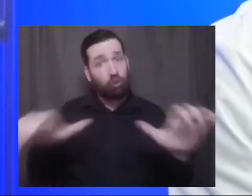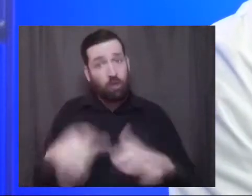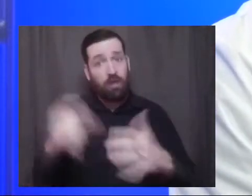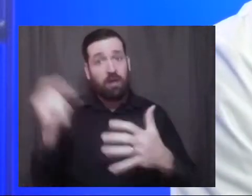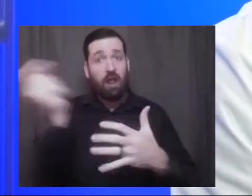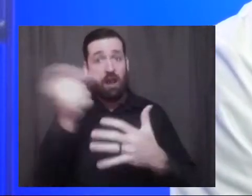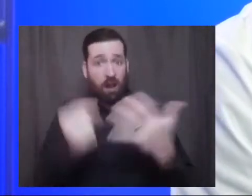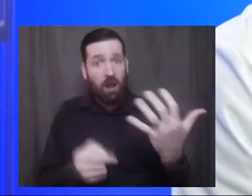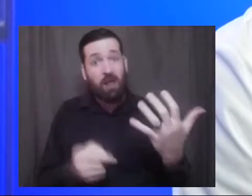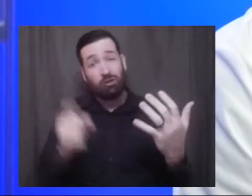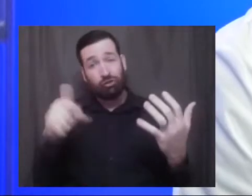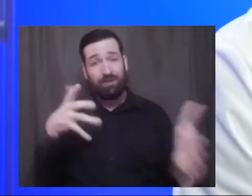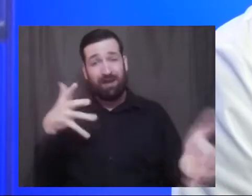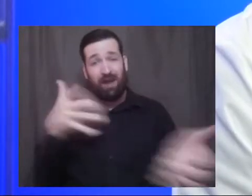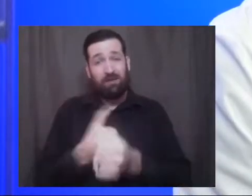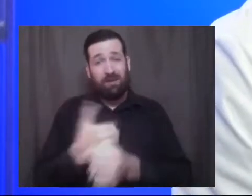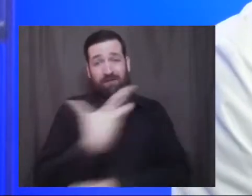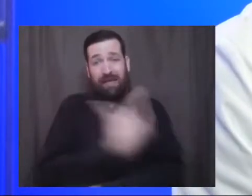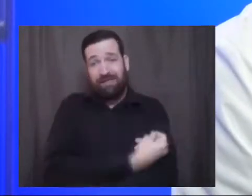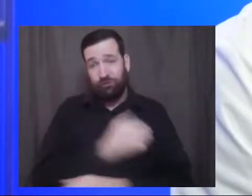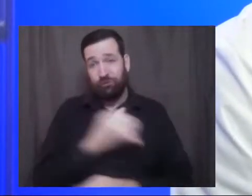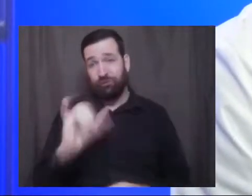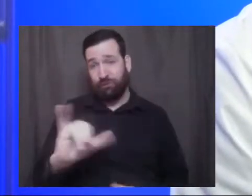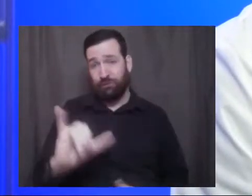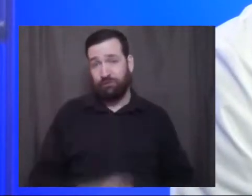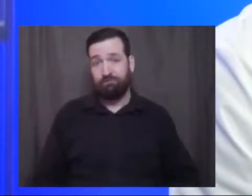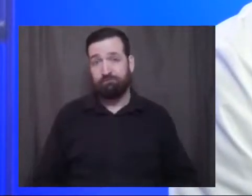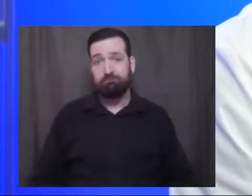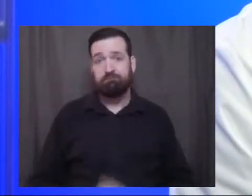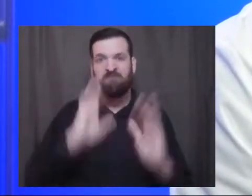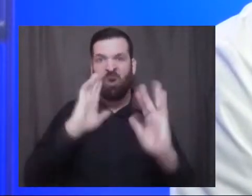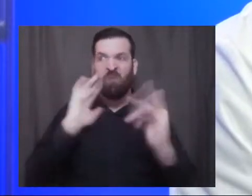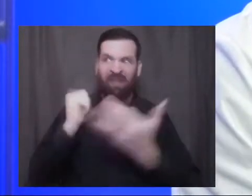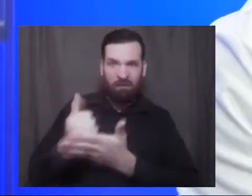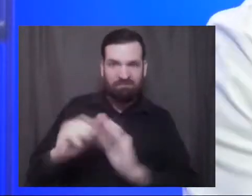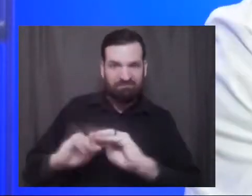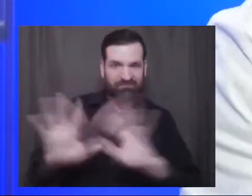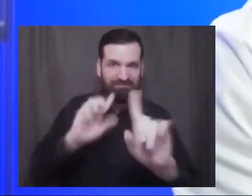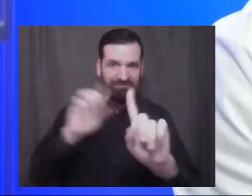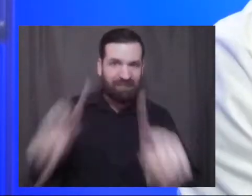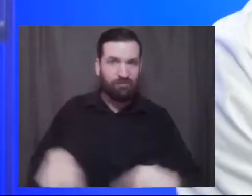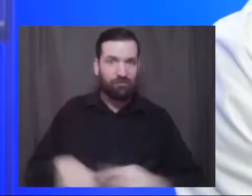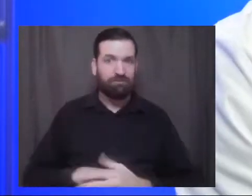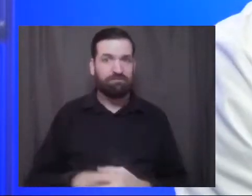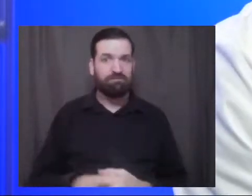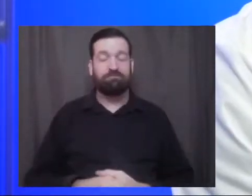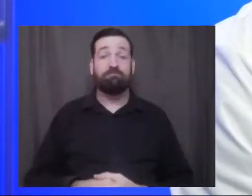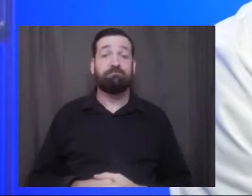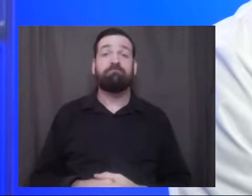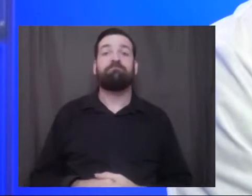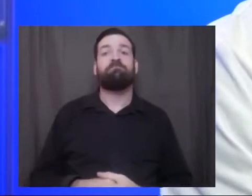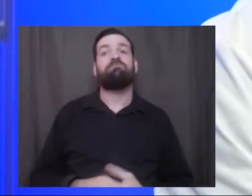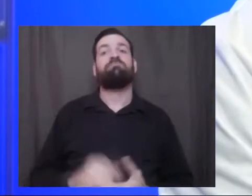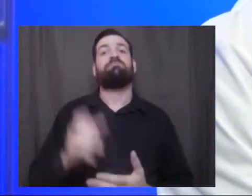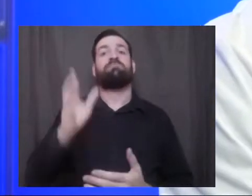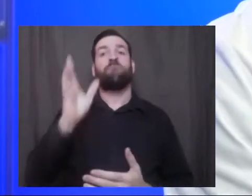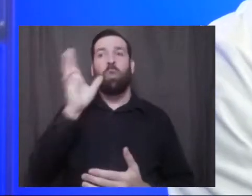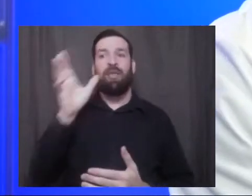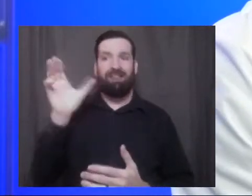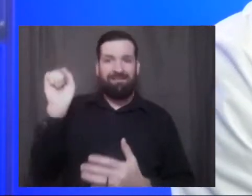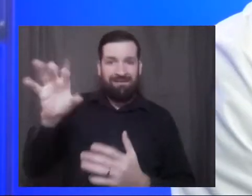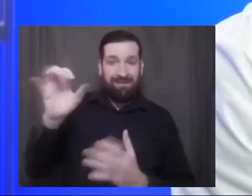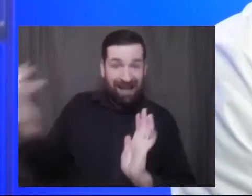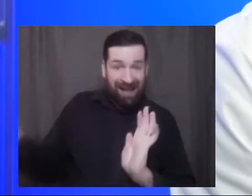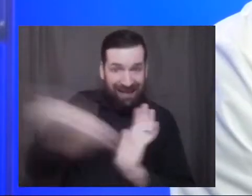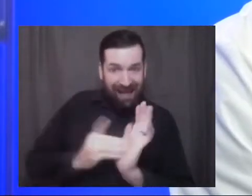with your vaccination as well. Okay. Yeah, so hopefully that helped answer. But again, I think we're going to give another plug for hand hygiene. Just